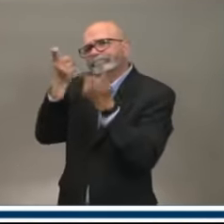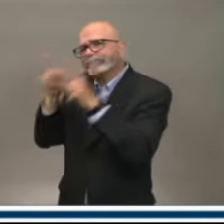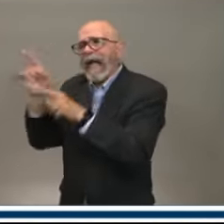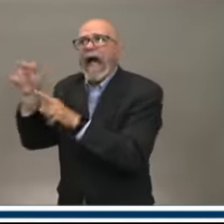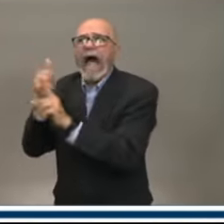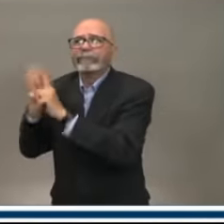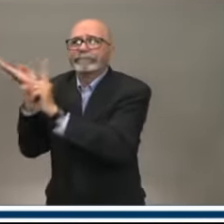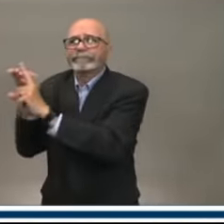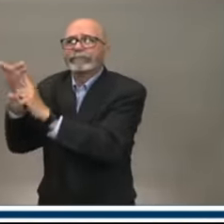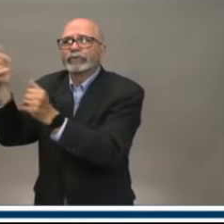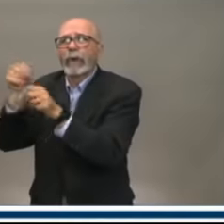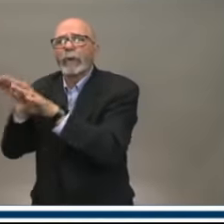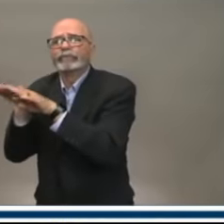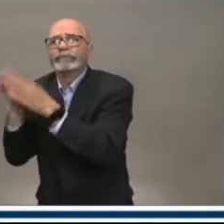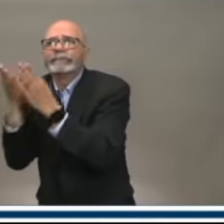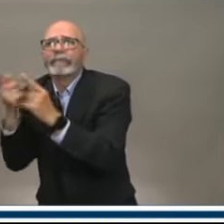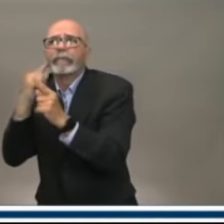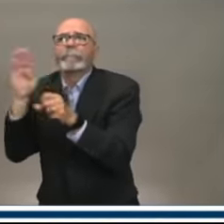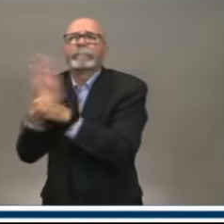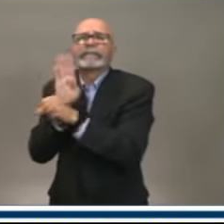We have schools and